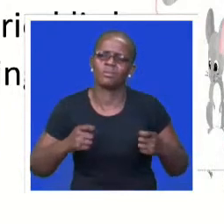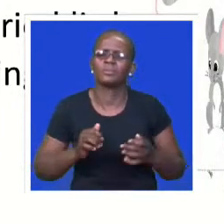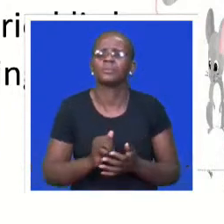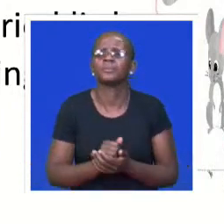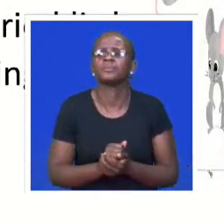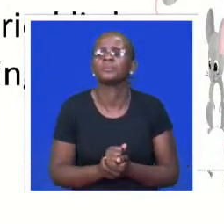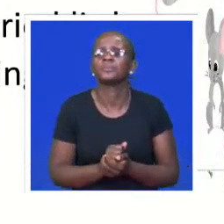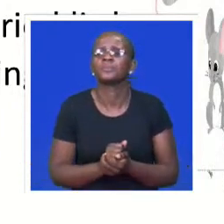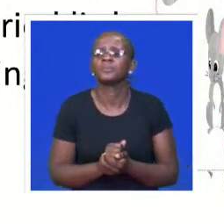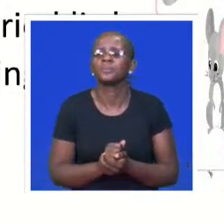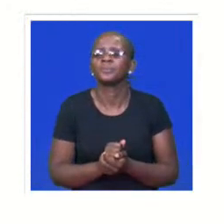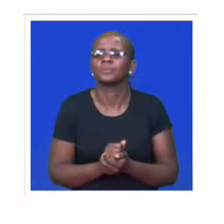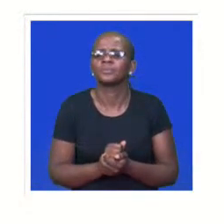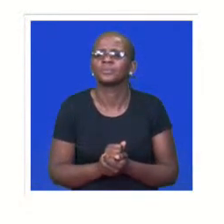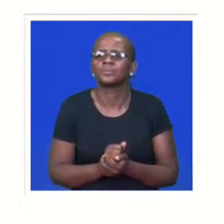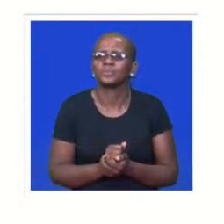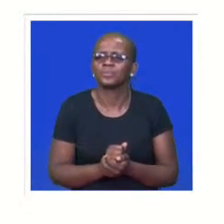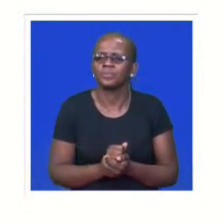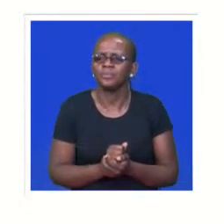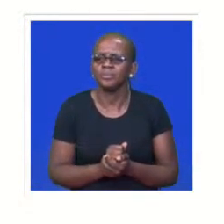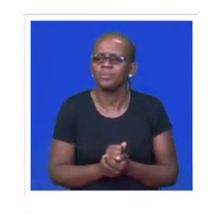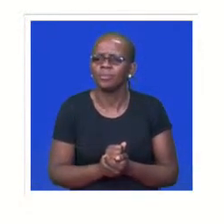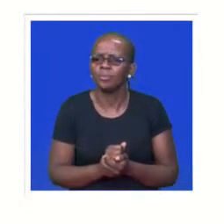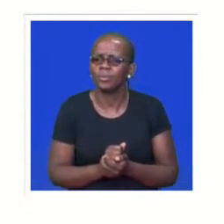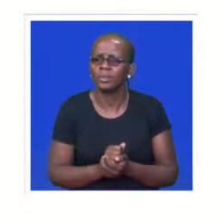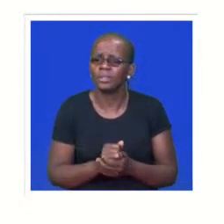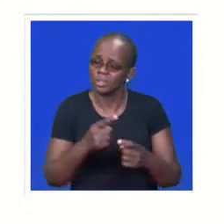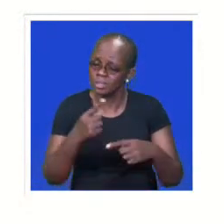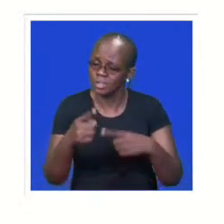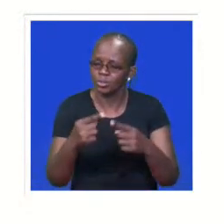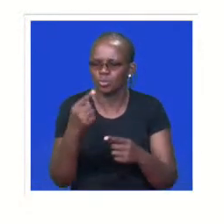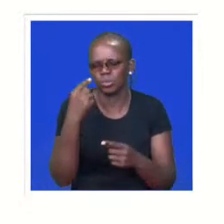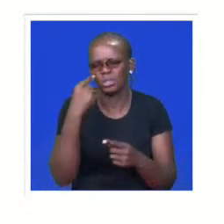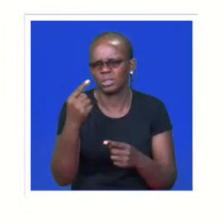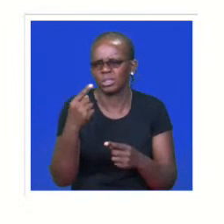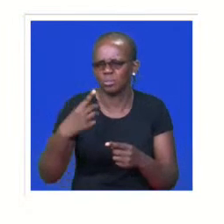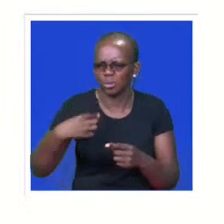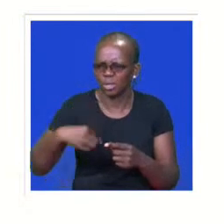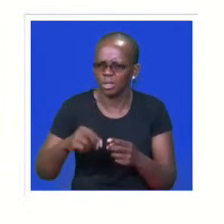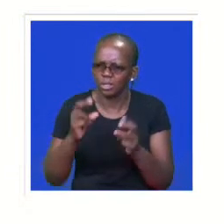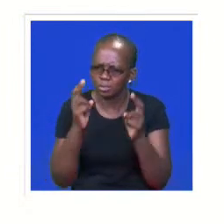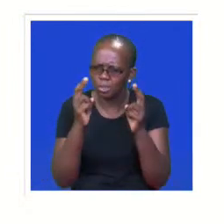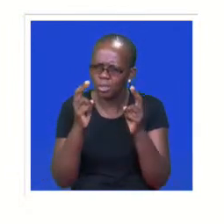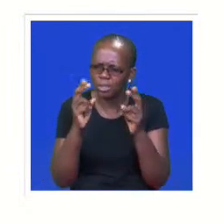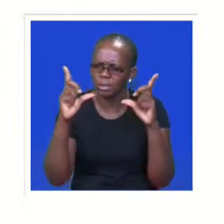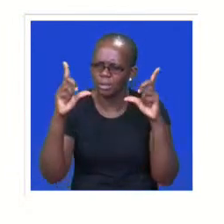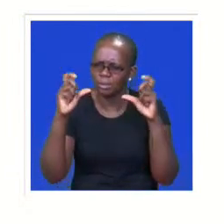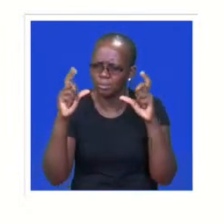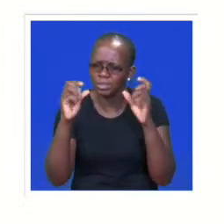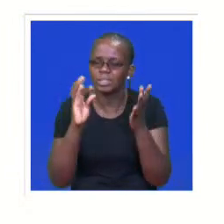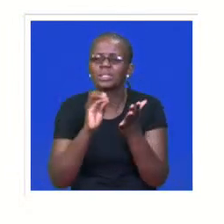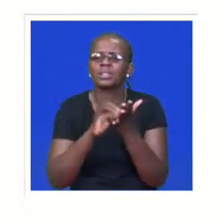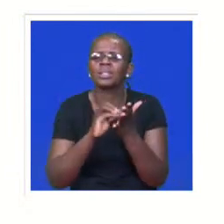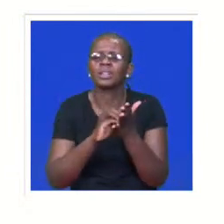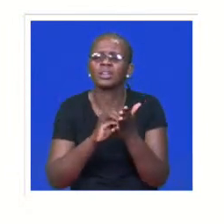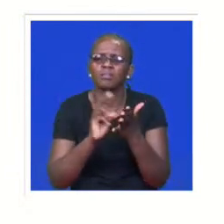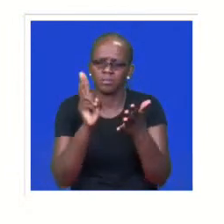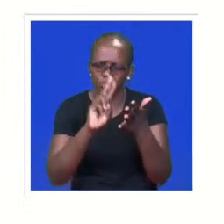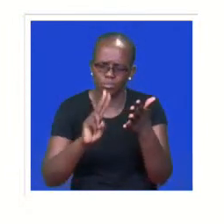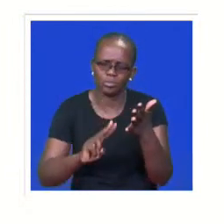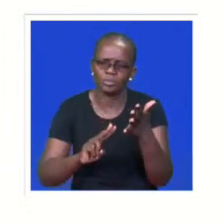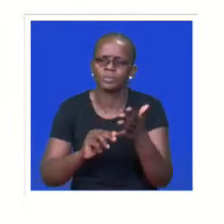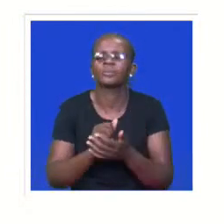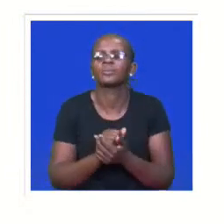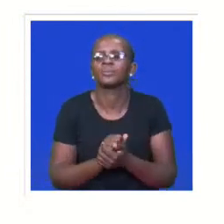let us continue scanning for other pictures in the story. Alright, again there, on the left hand side, you